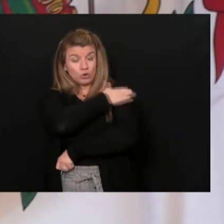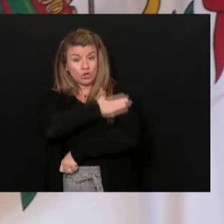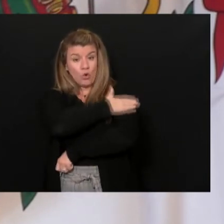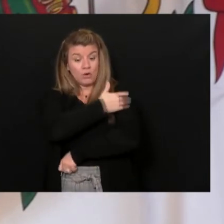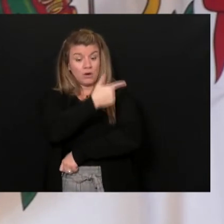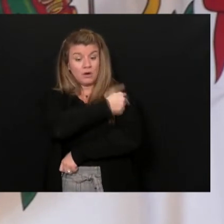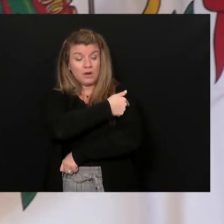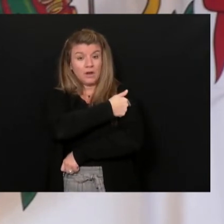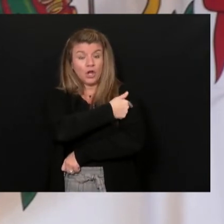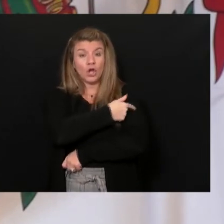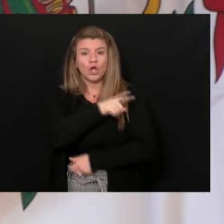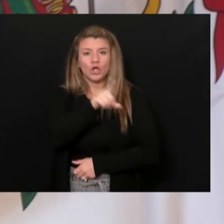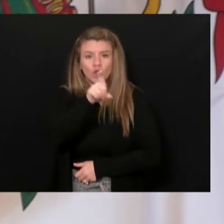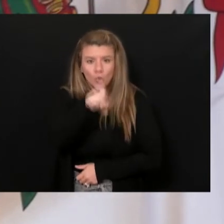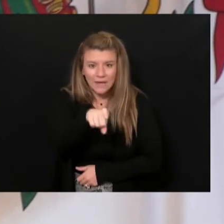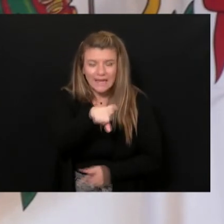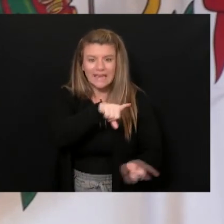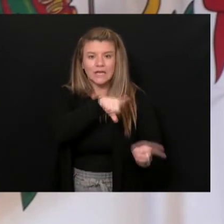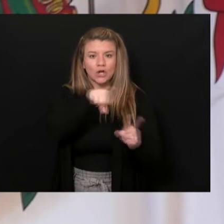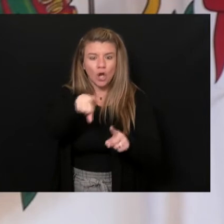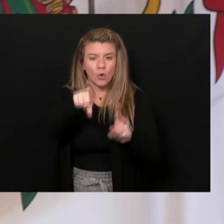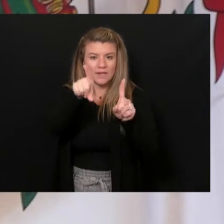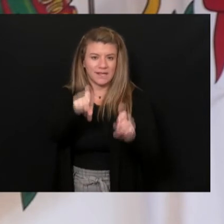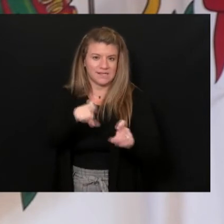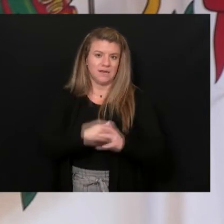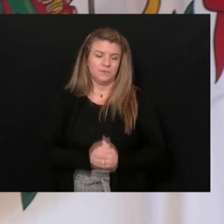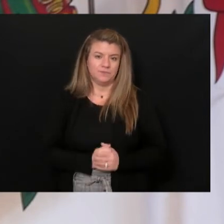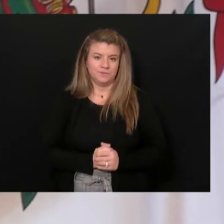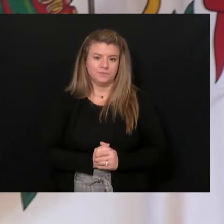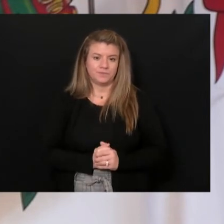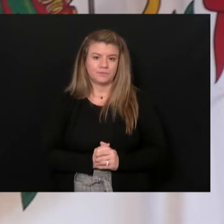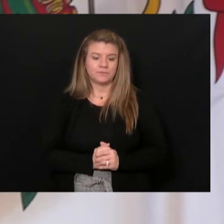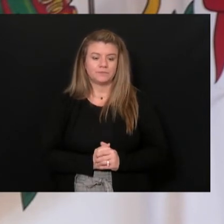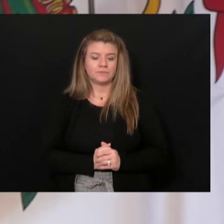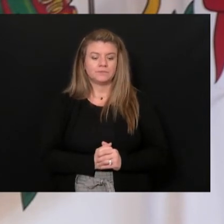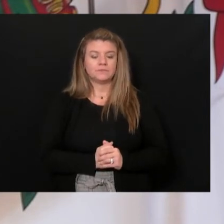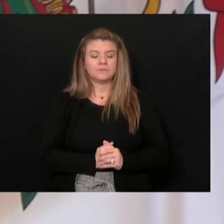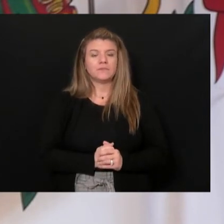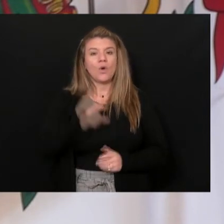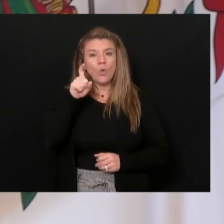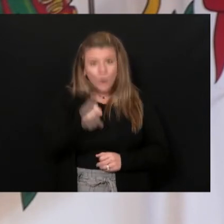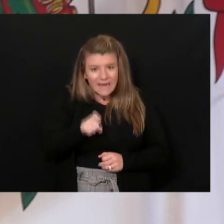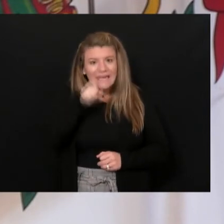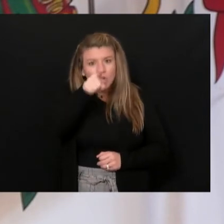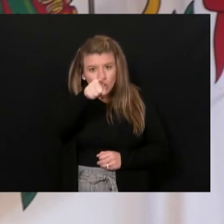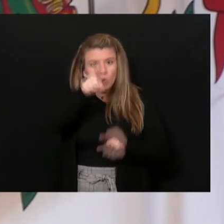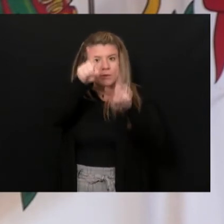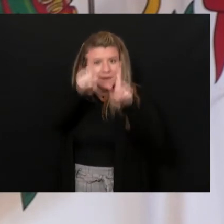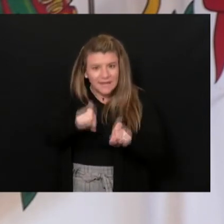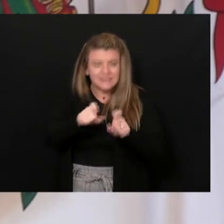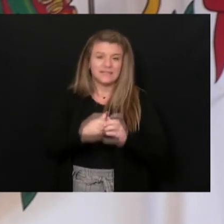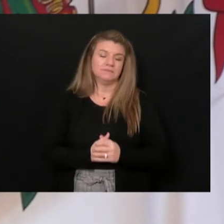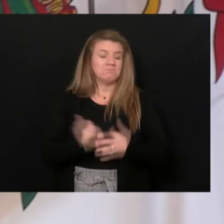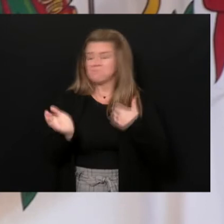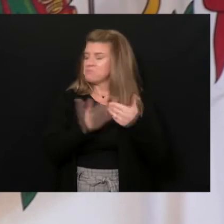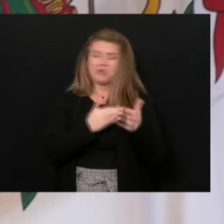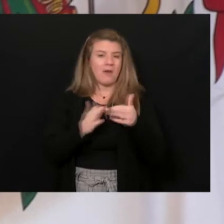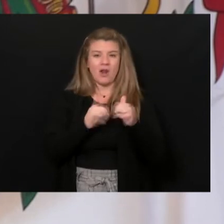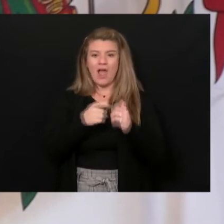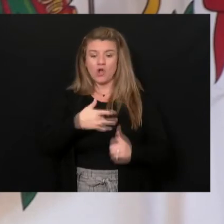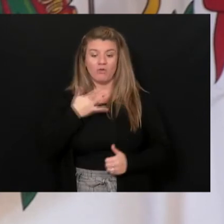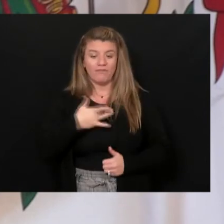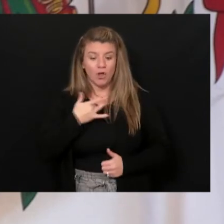you need to go get tested. That's all there is to it. We need you to be tested. No matter how you feel,